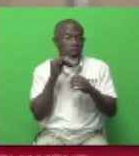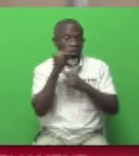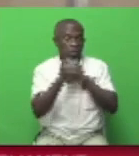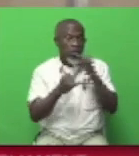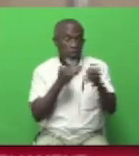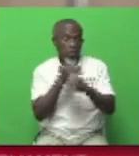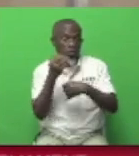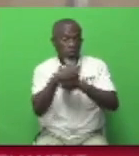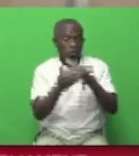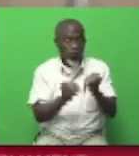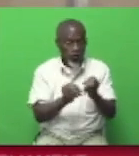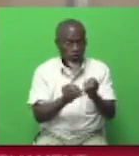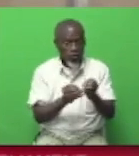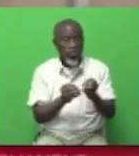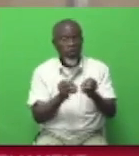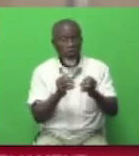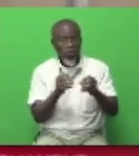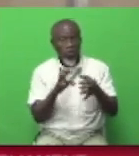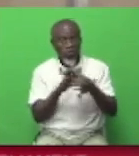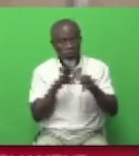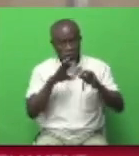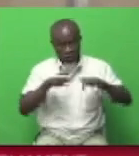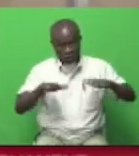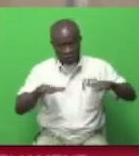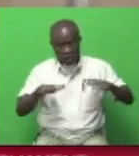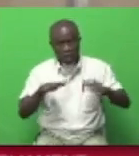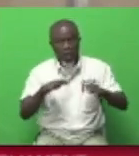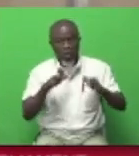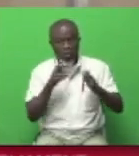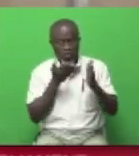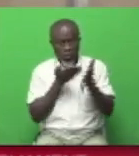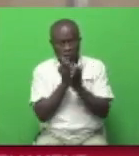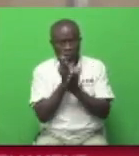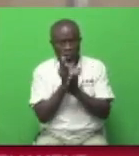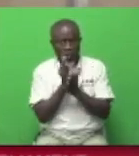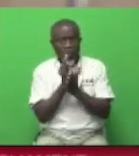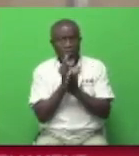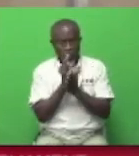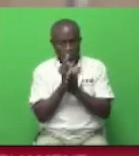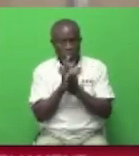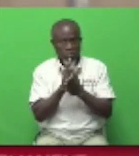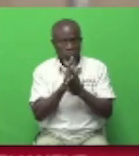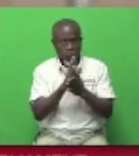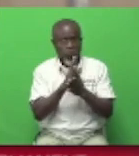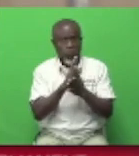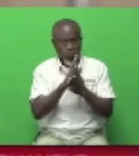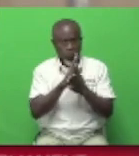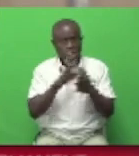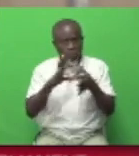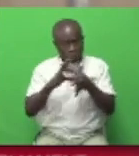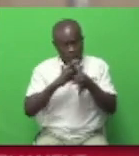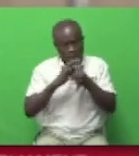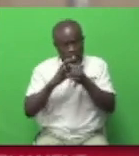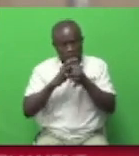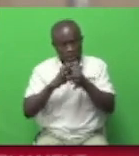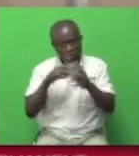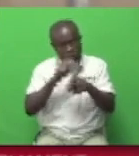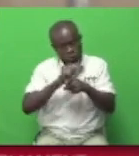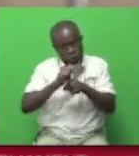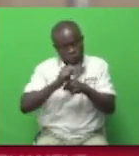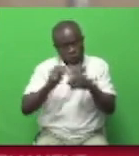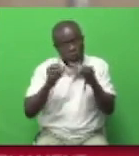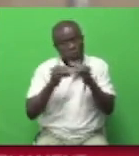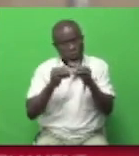of the Child Rights, they would have also engaged in some training sessions again.